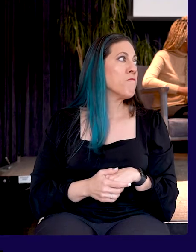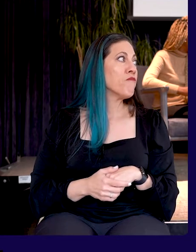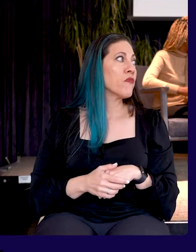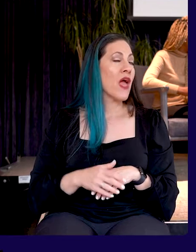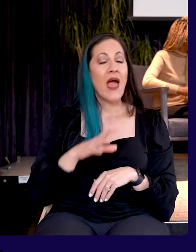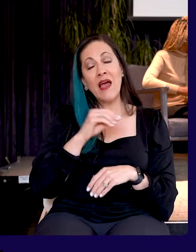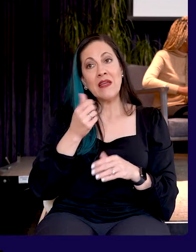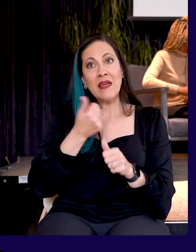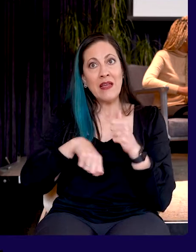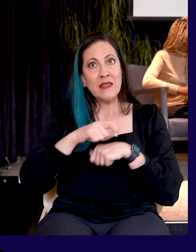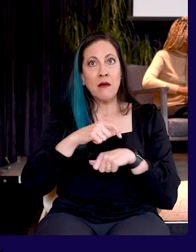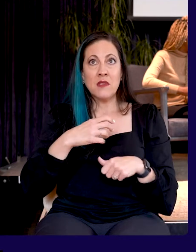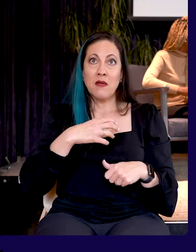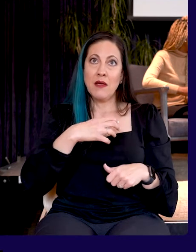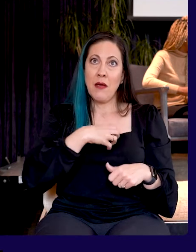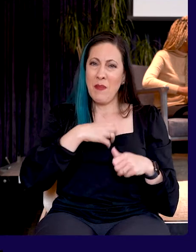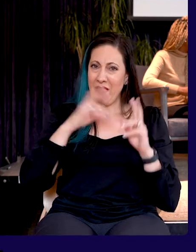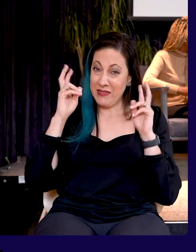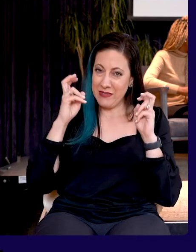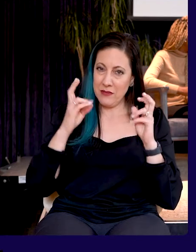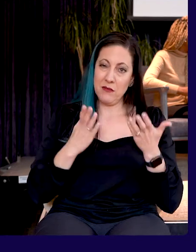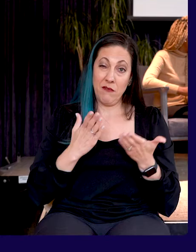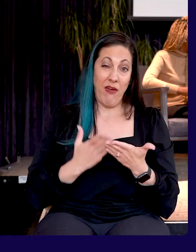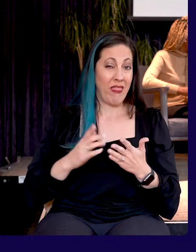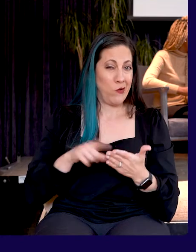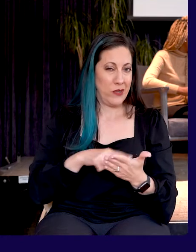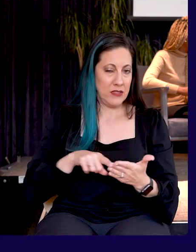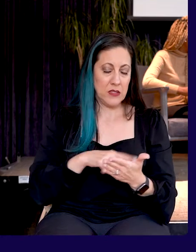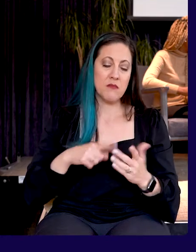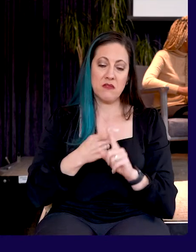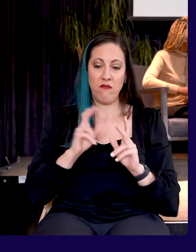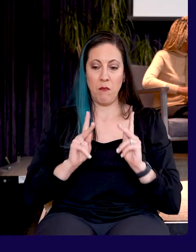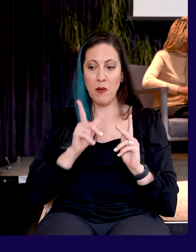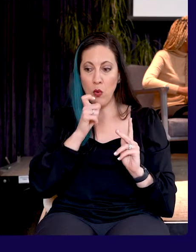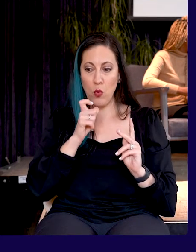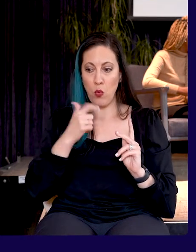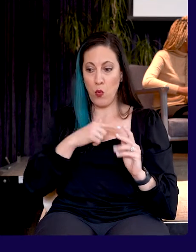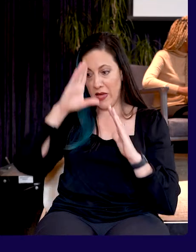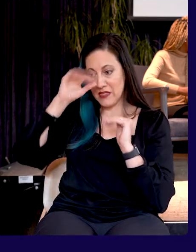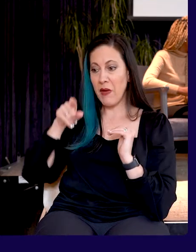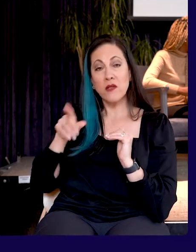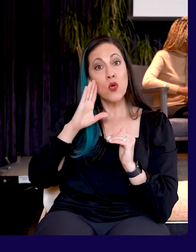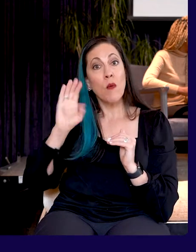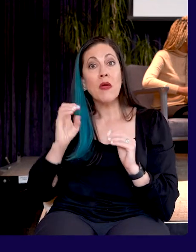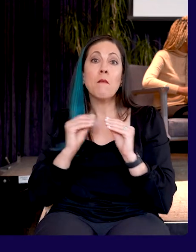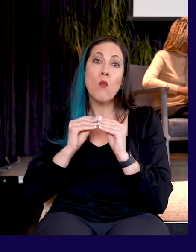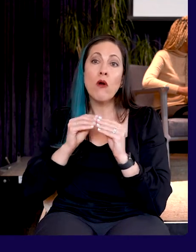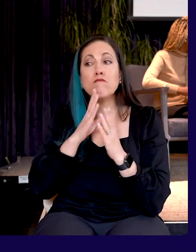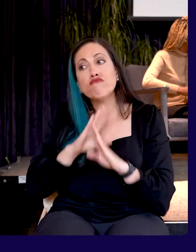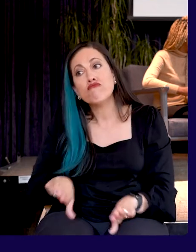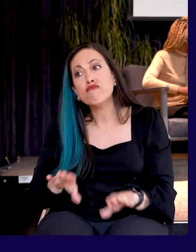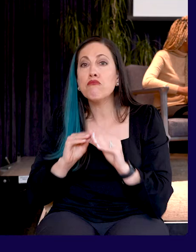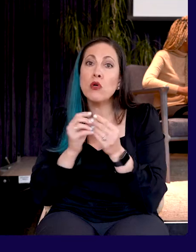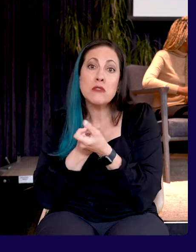complaints, valid criticisms come from people who are expected to be more supportive or docile in the workplace,